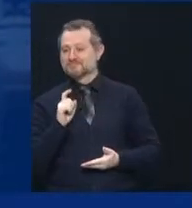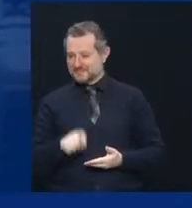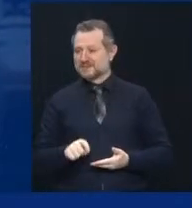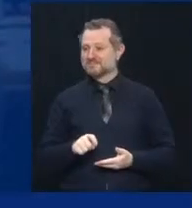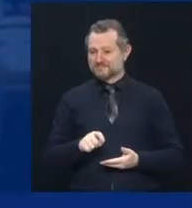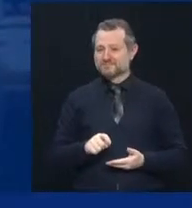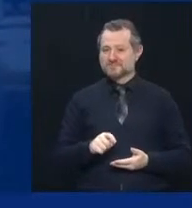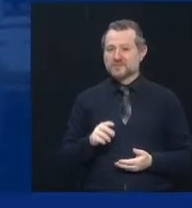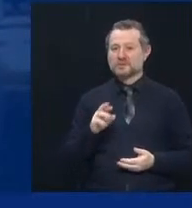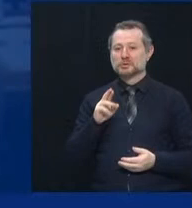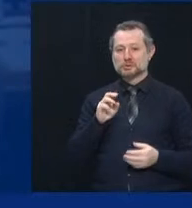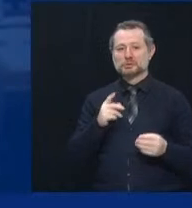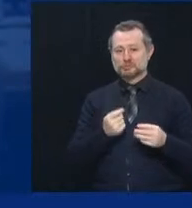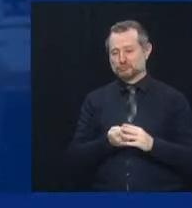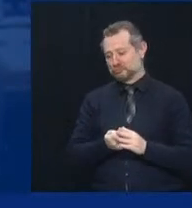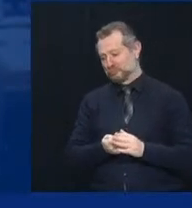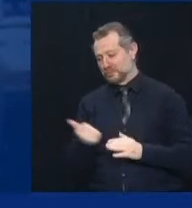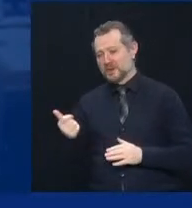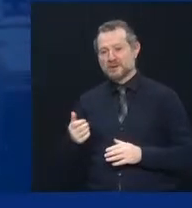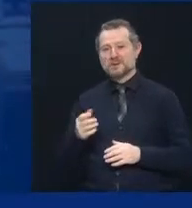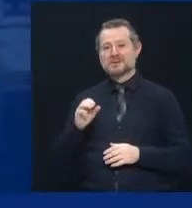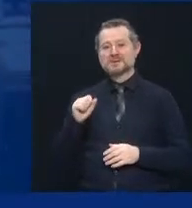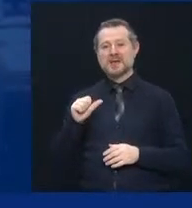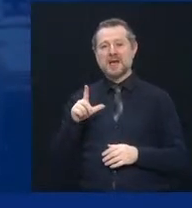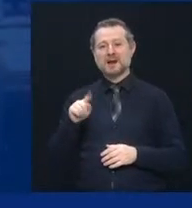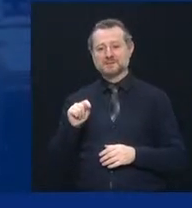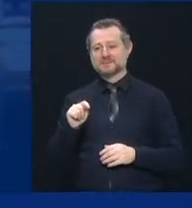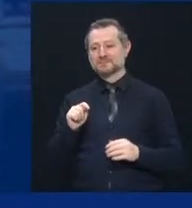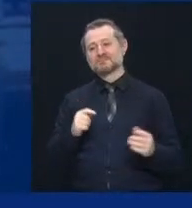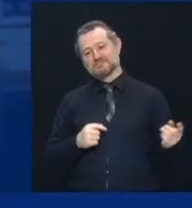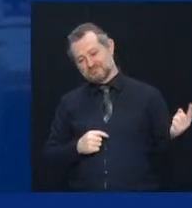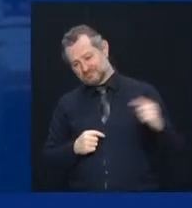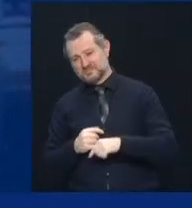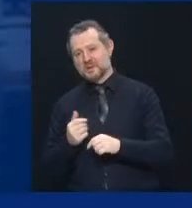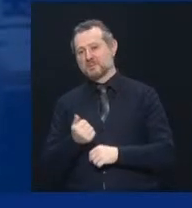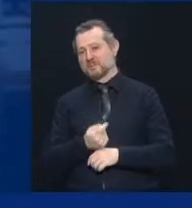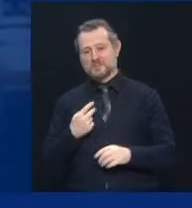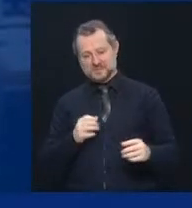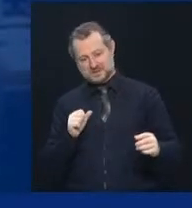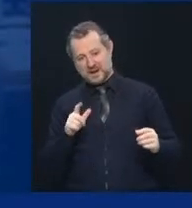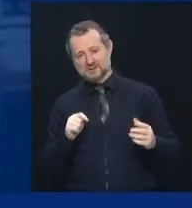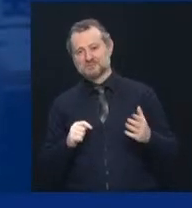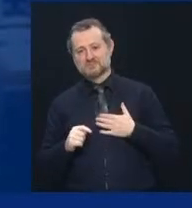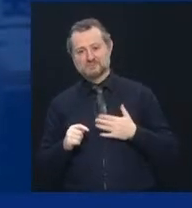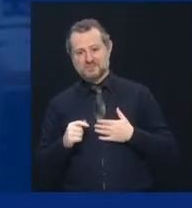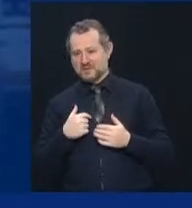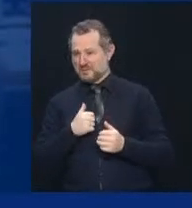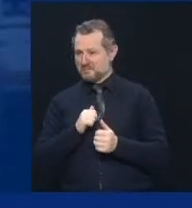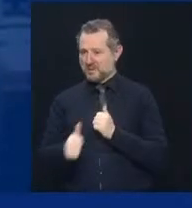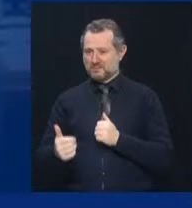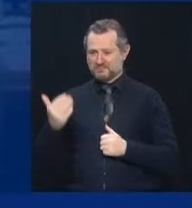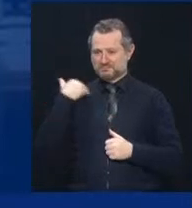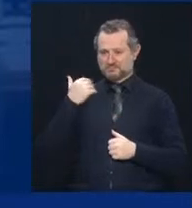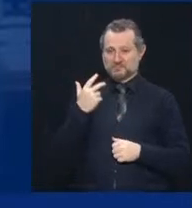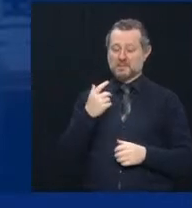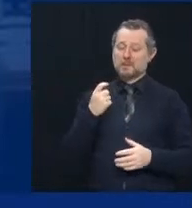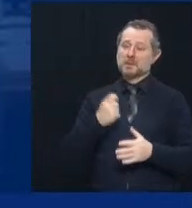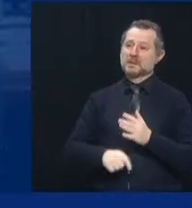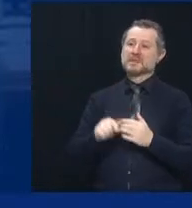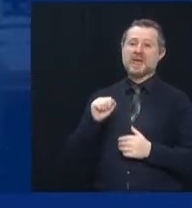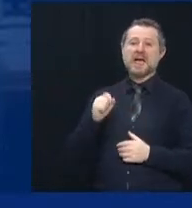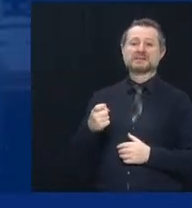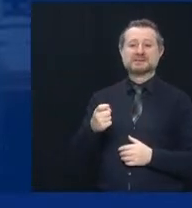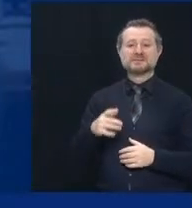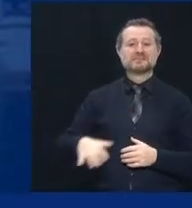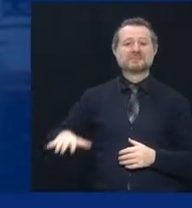the assault on New York when they passed a punitive tax measure ending state and local